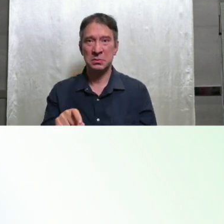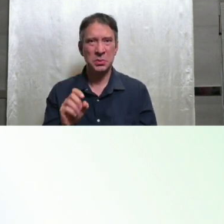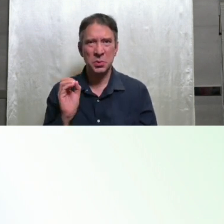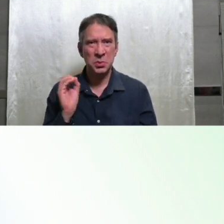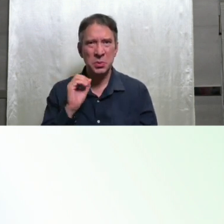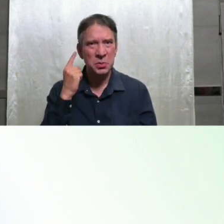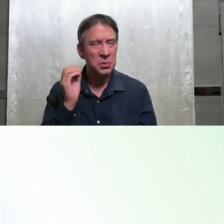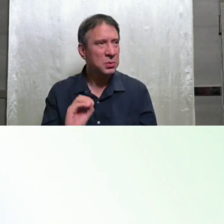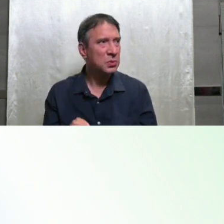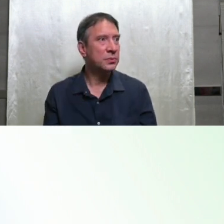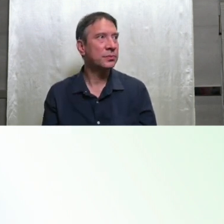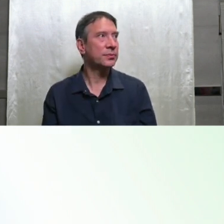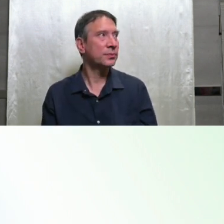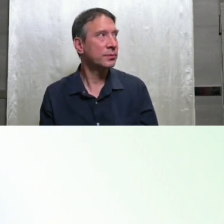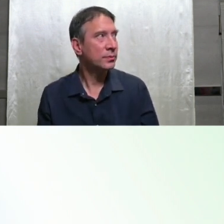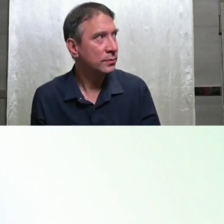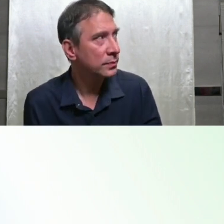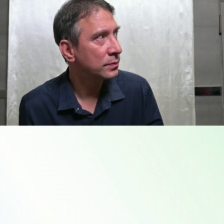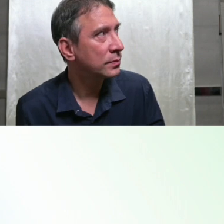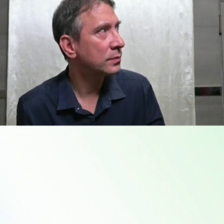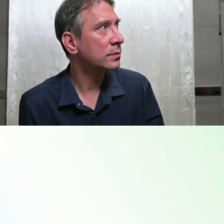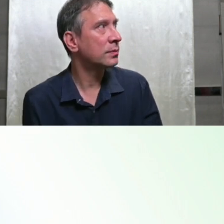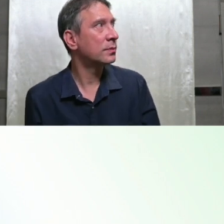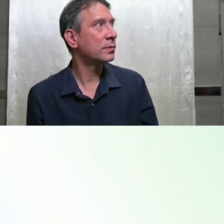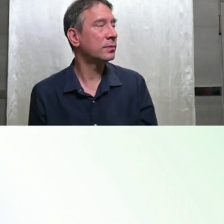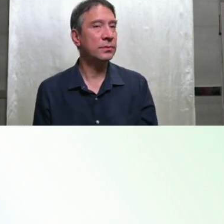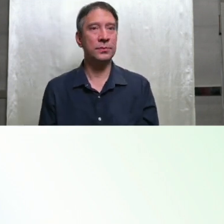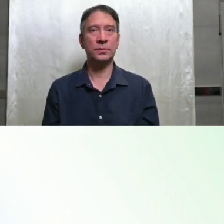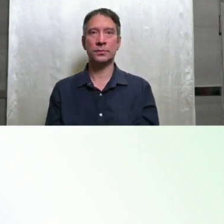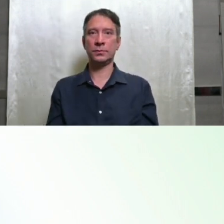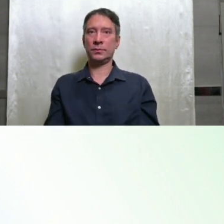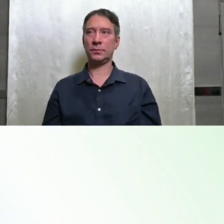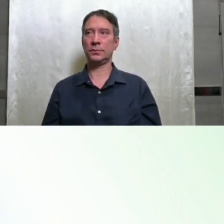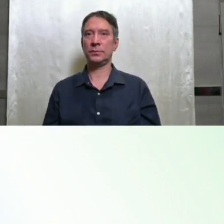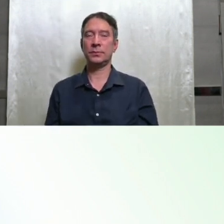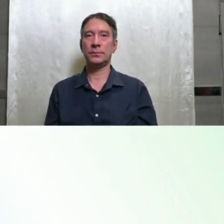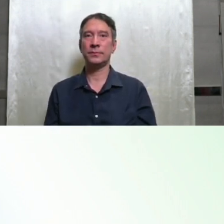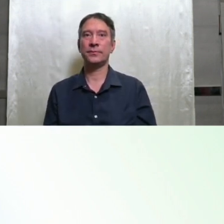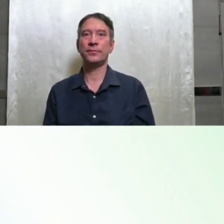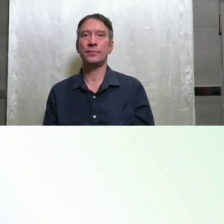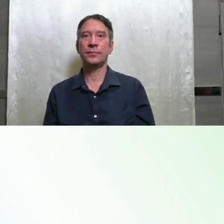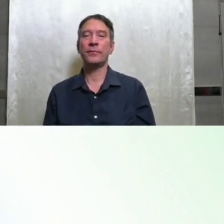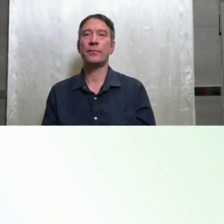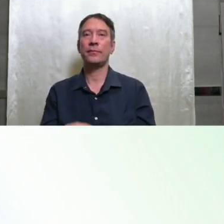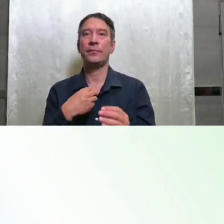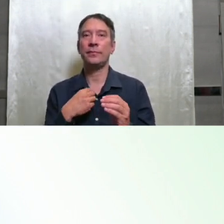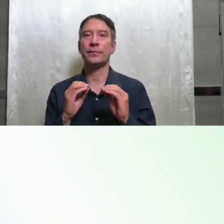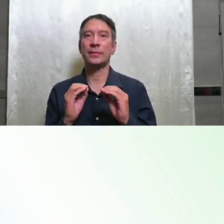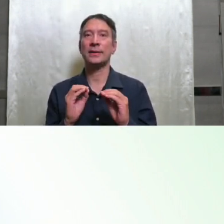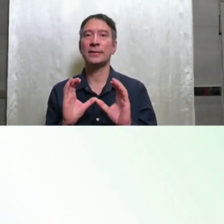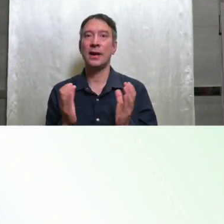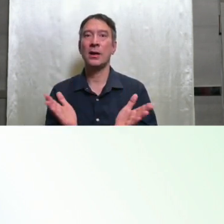When you teach a small class, you can cater to the different learning styles of each student. However, the bigger your class grows, the less